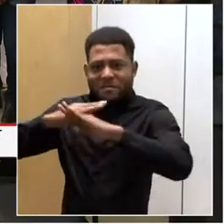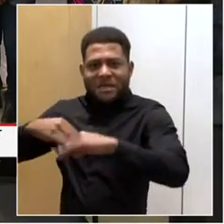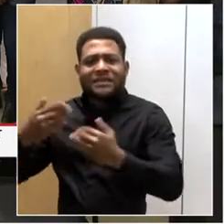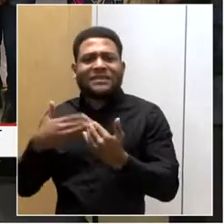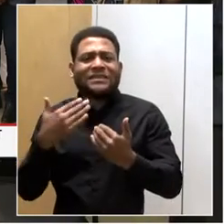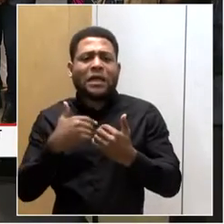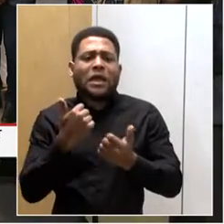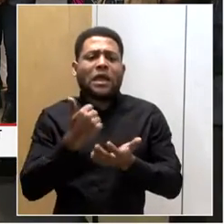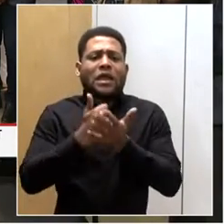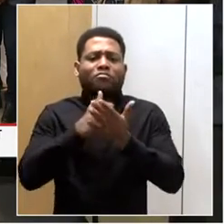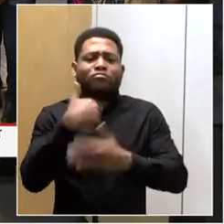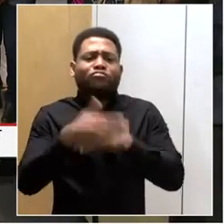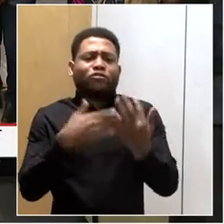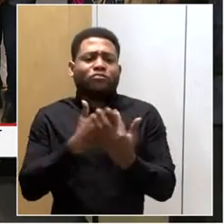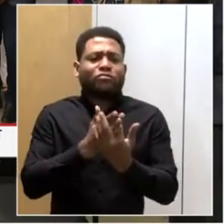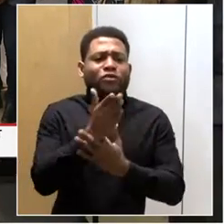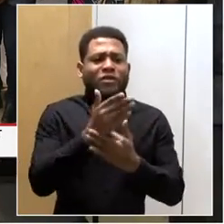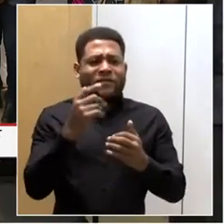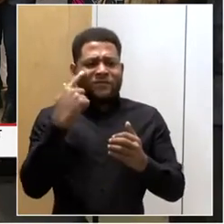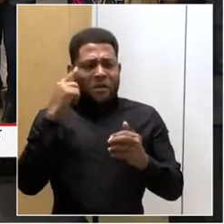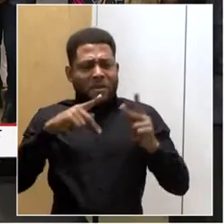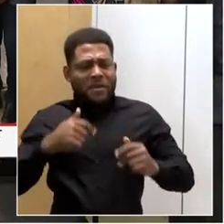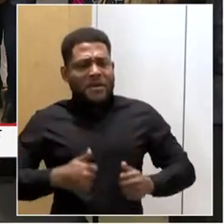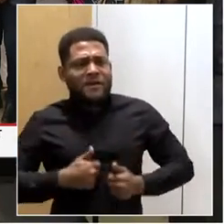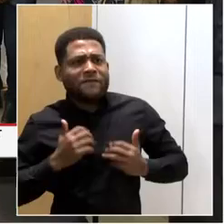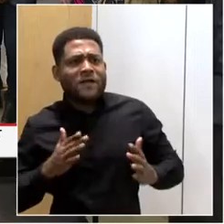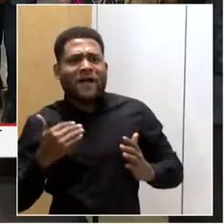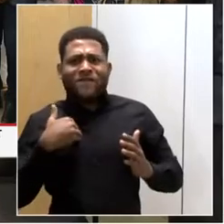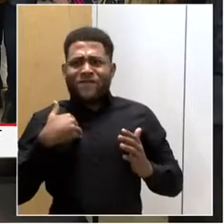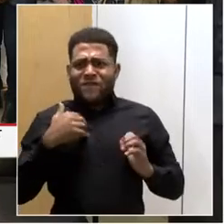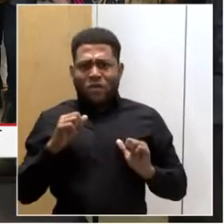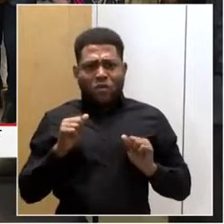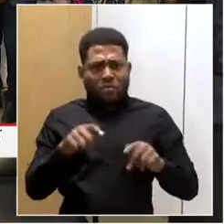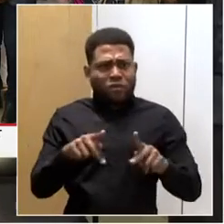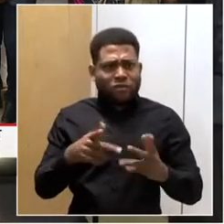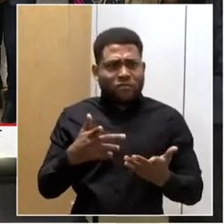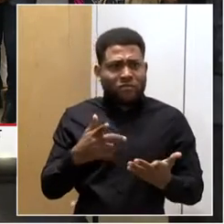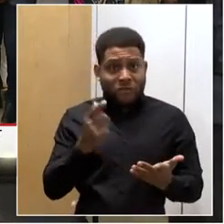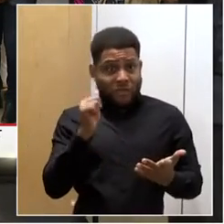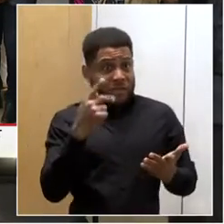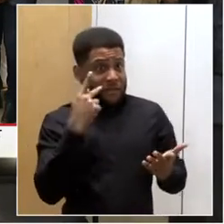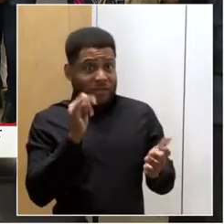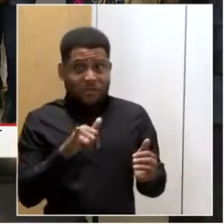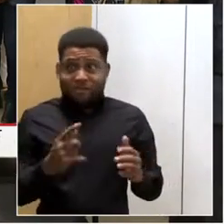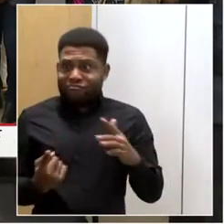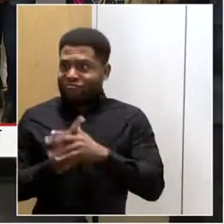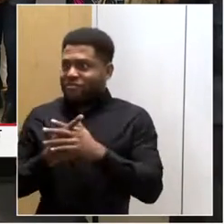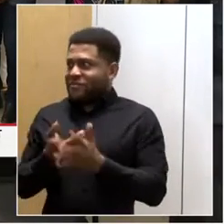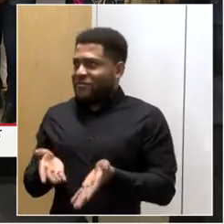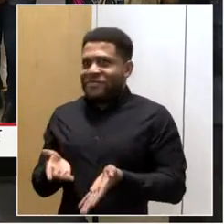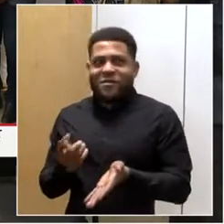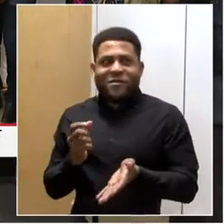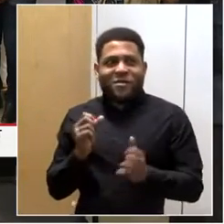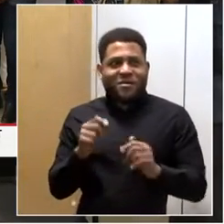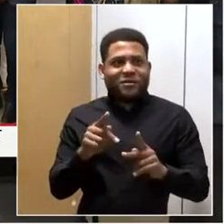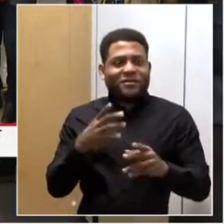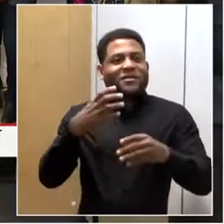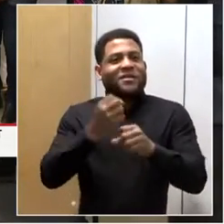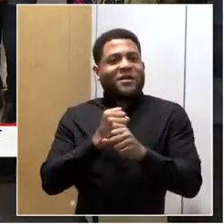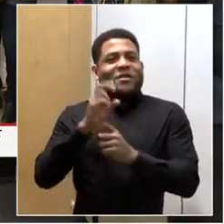residents. And you see that in the Popup permits effort. Never let a good acronym go to waste.